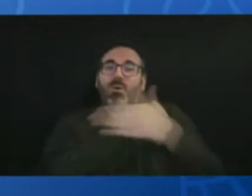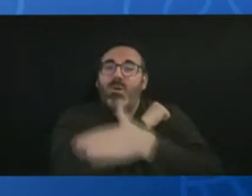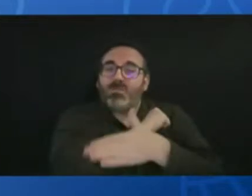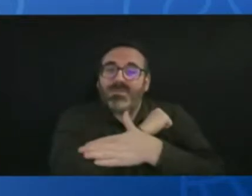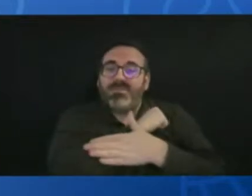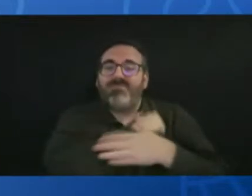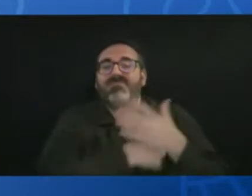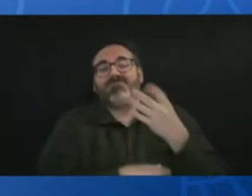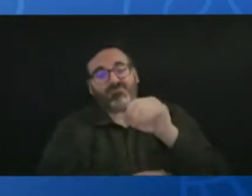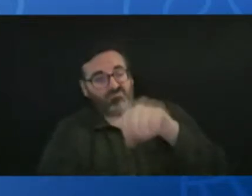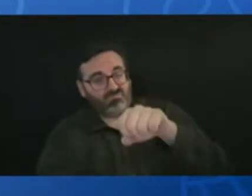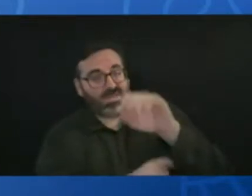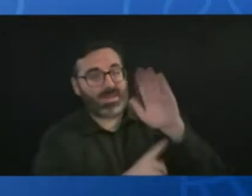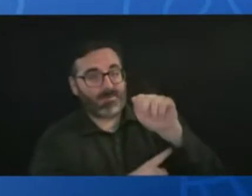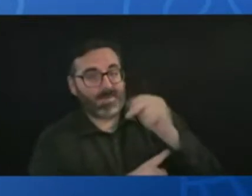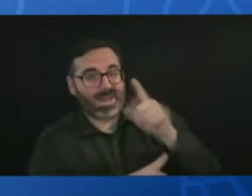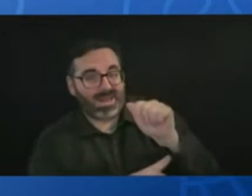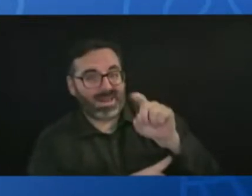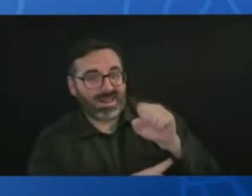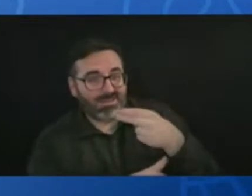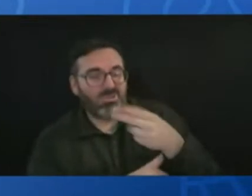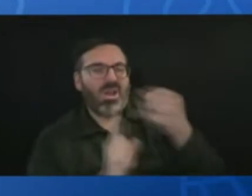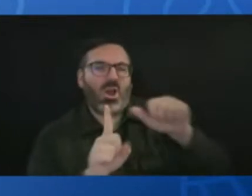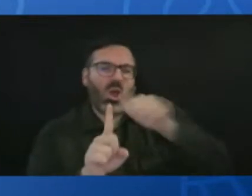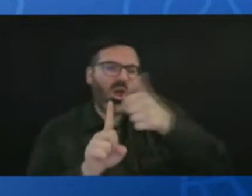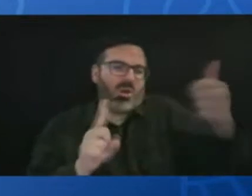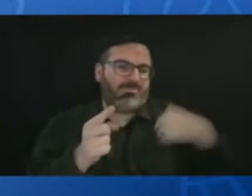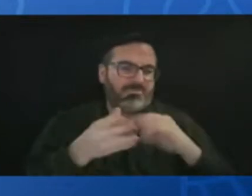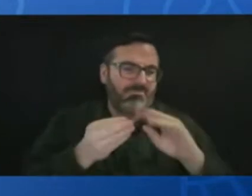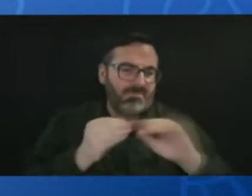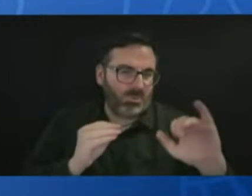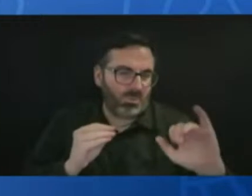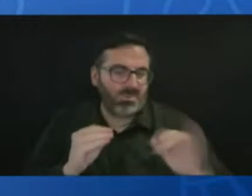the rules of human rights and to be